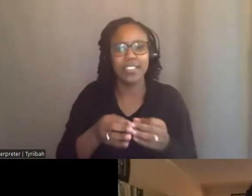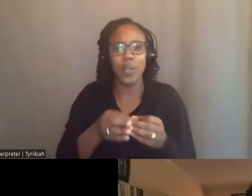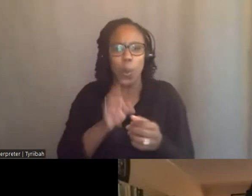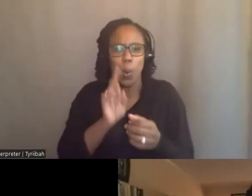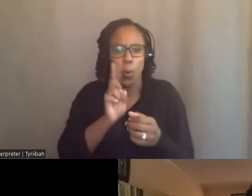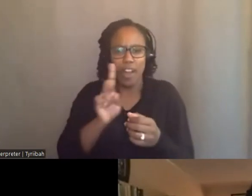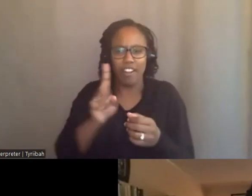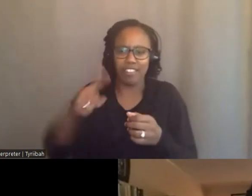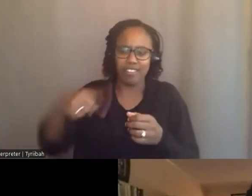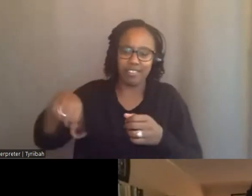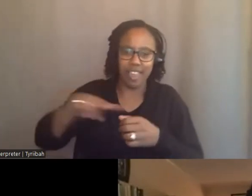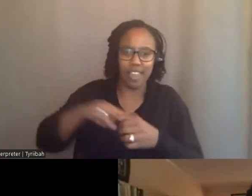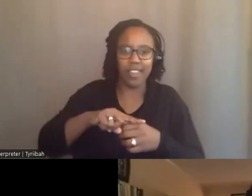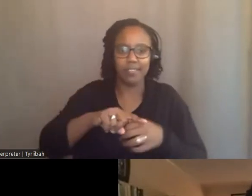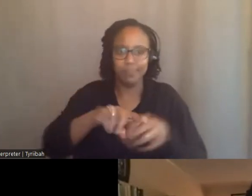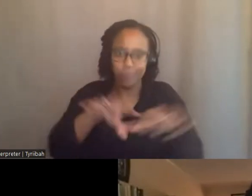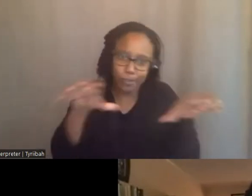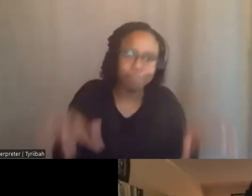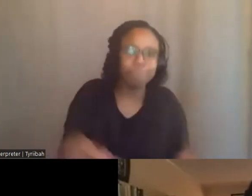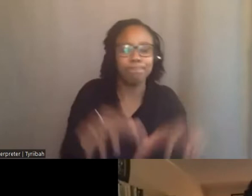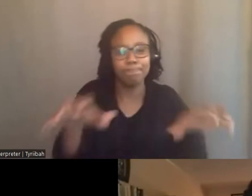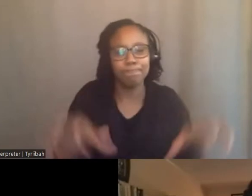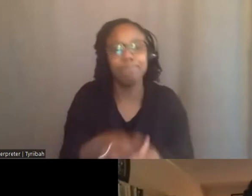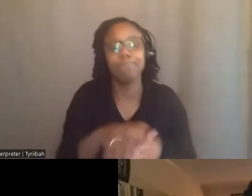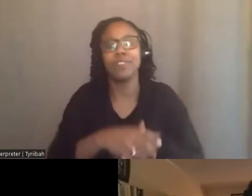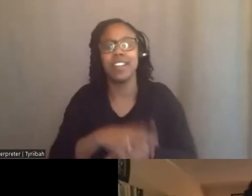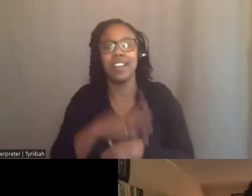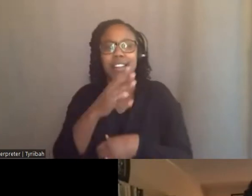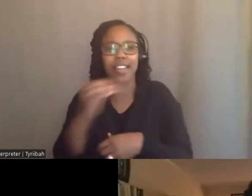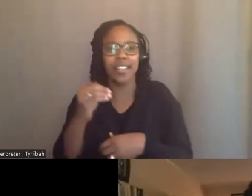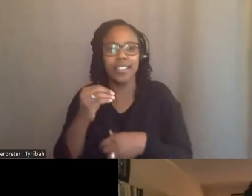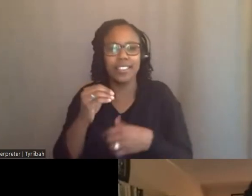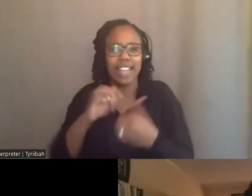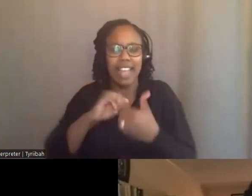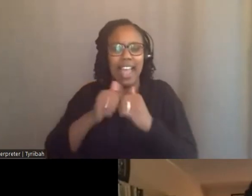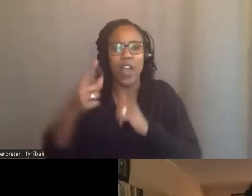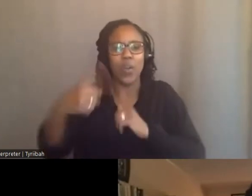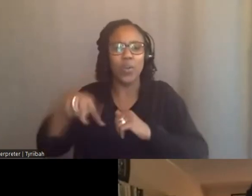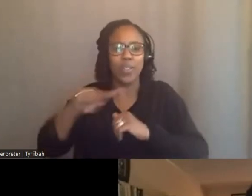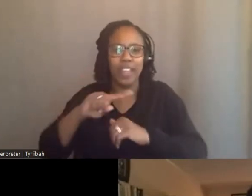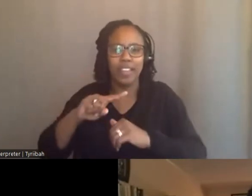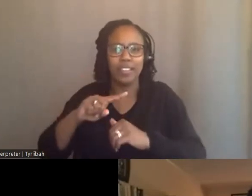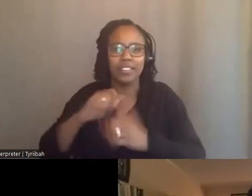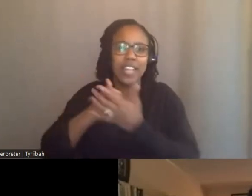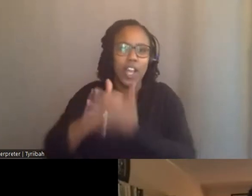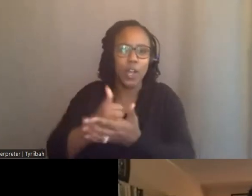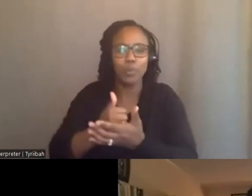that they took on in struggles for racial and economic and social justice.